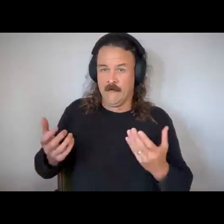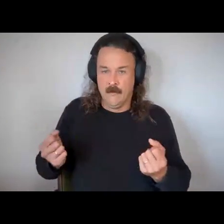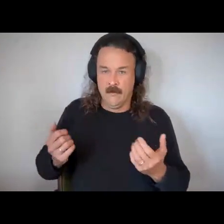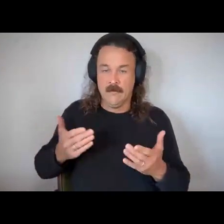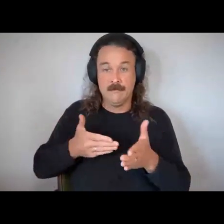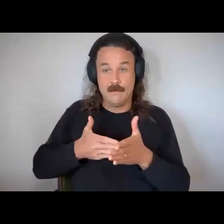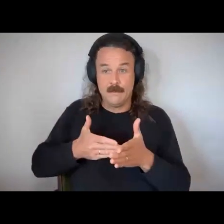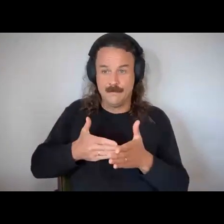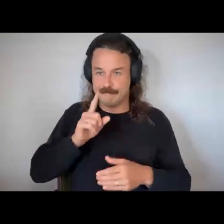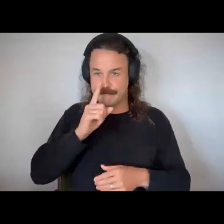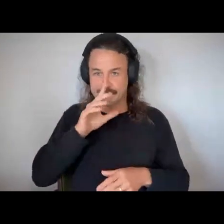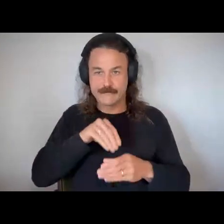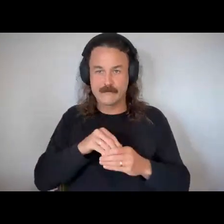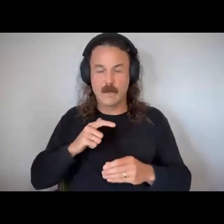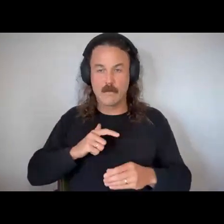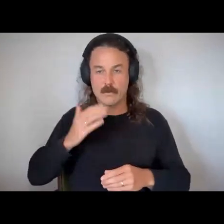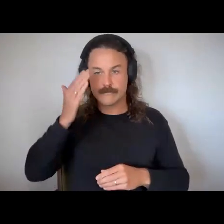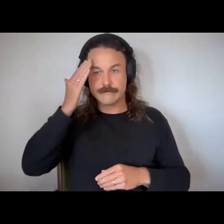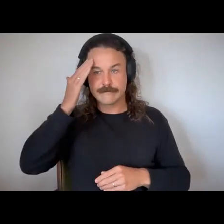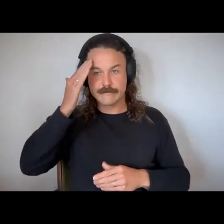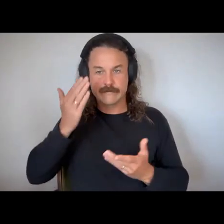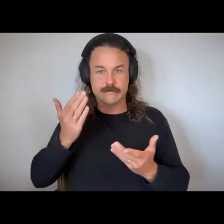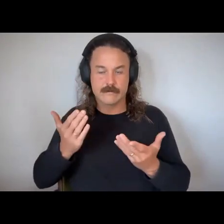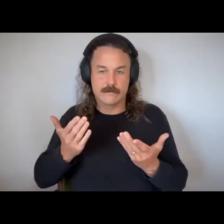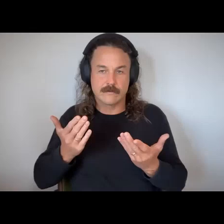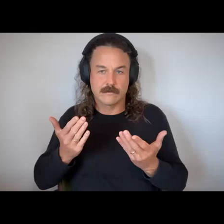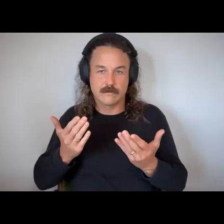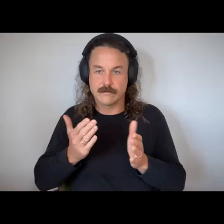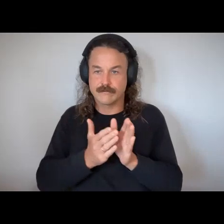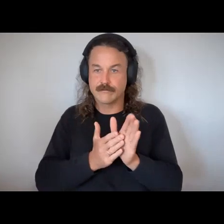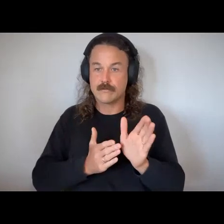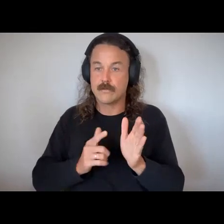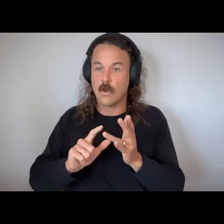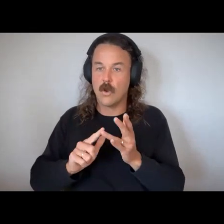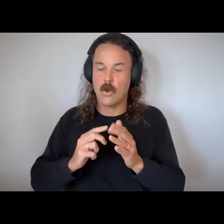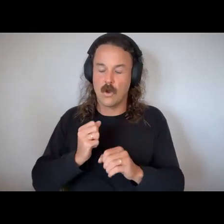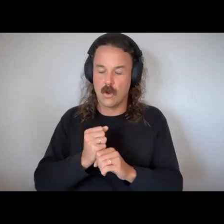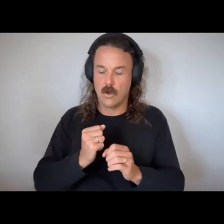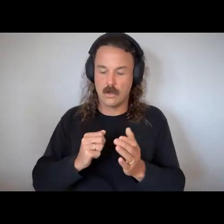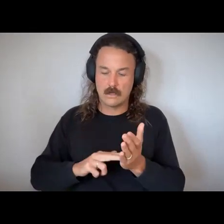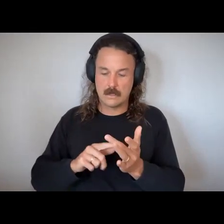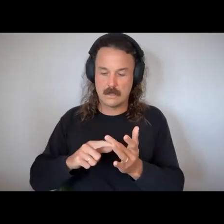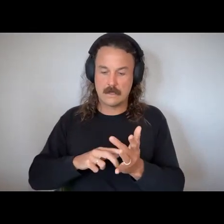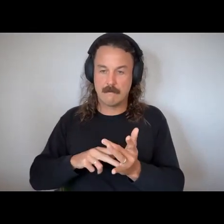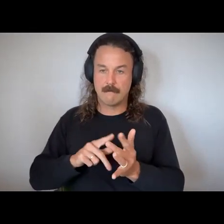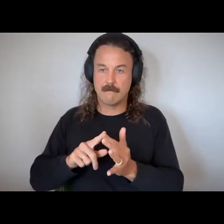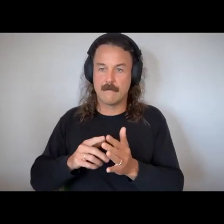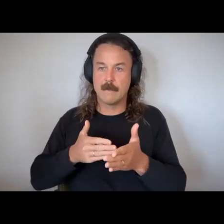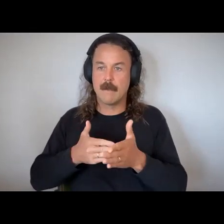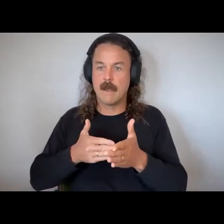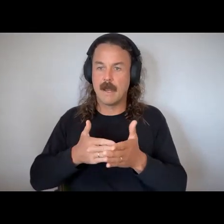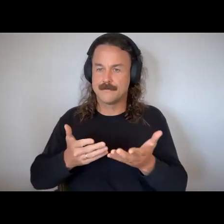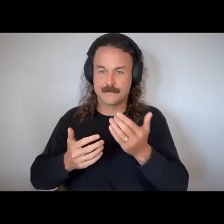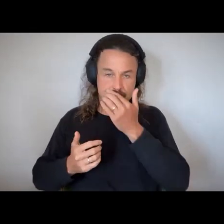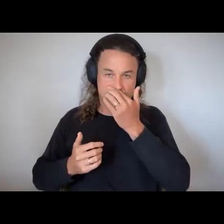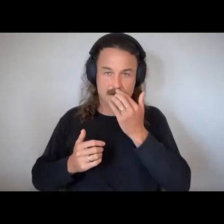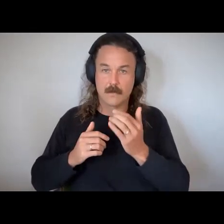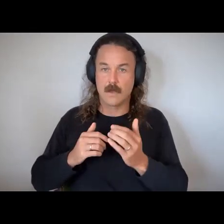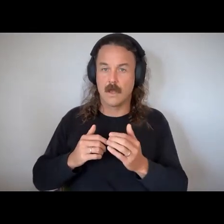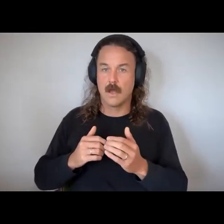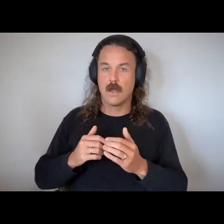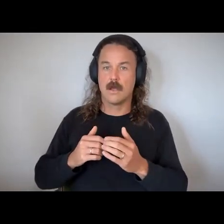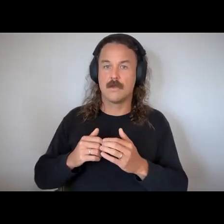involved. And I suppose, these other hard to reach groups, I suppose, the question is, how did we or did